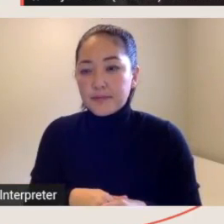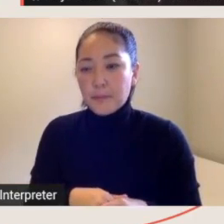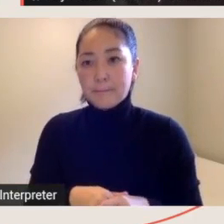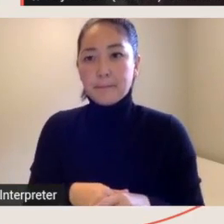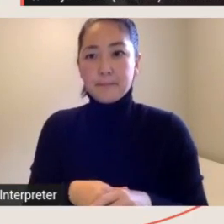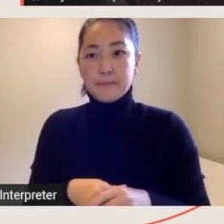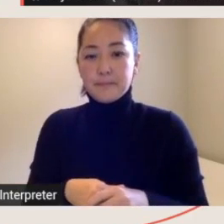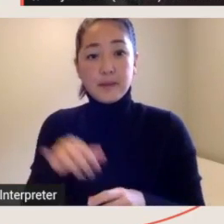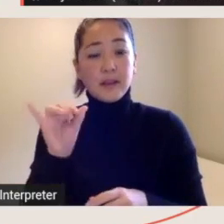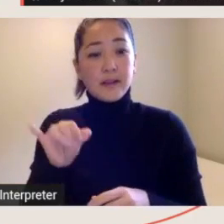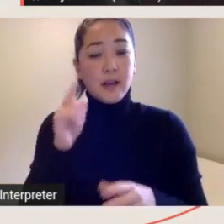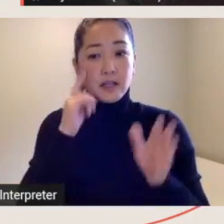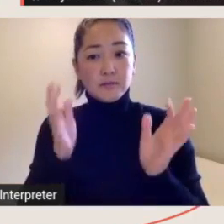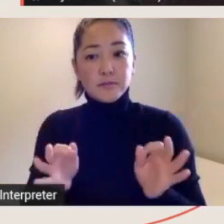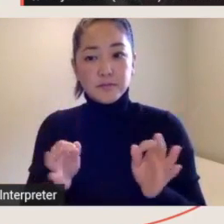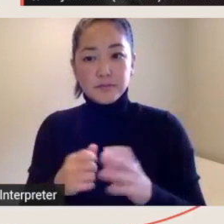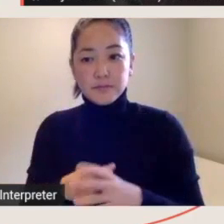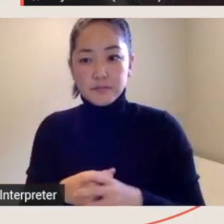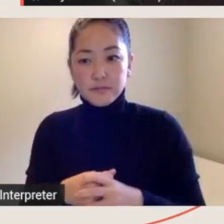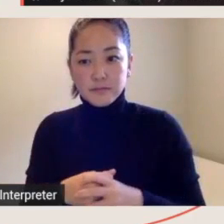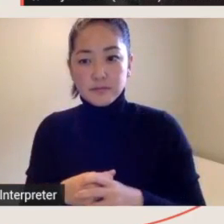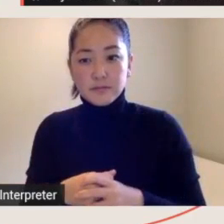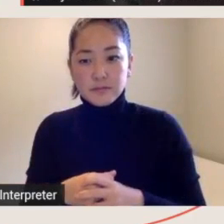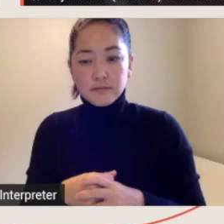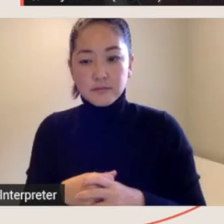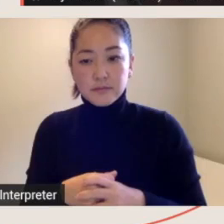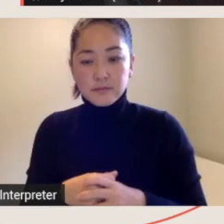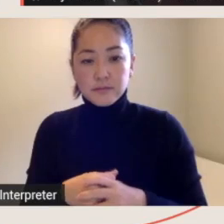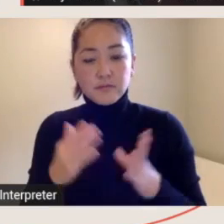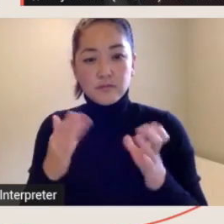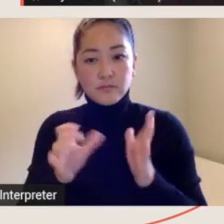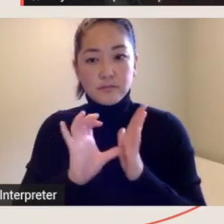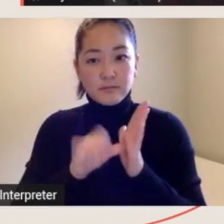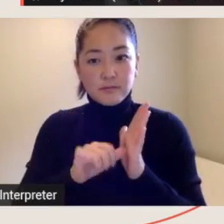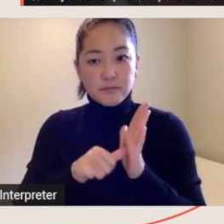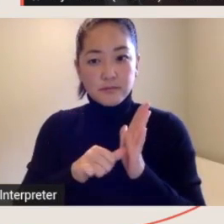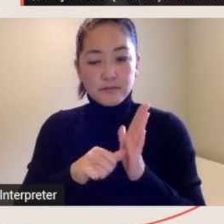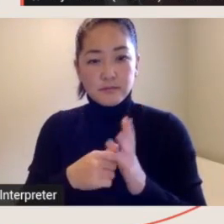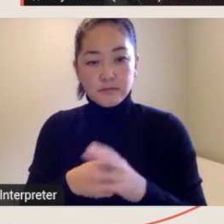With that choice, we wanted to emphasize that